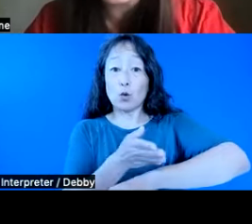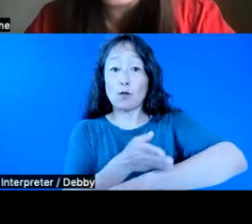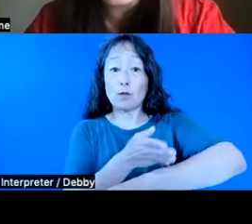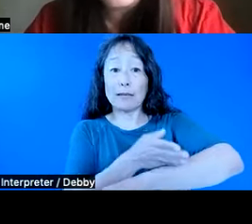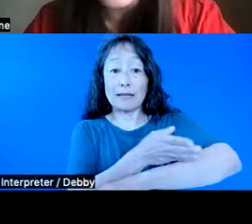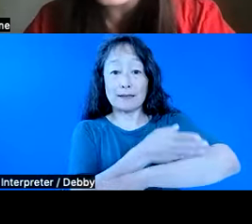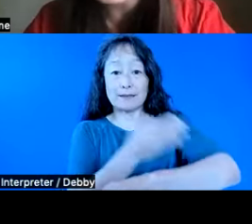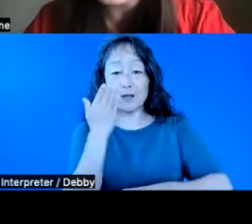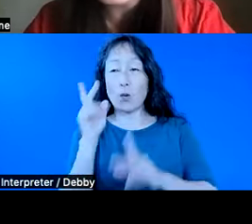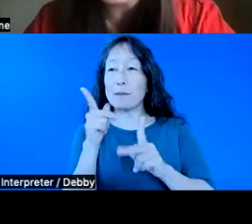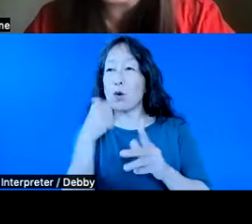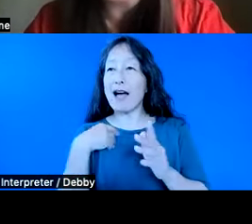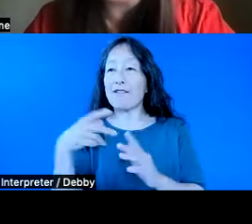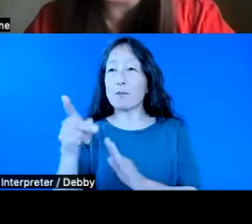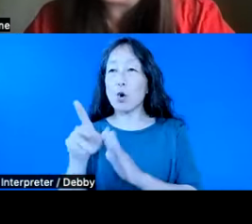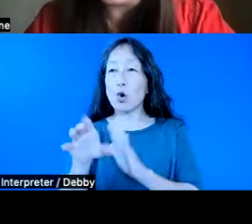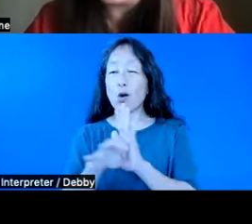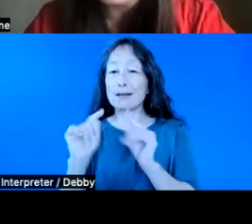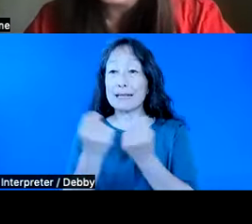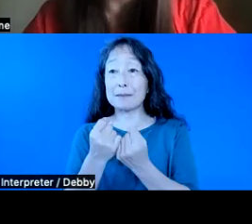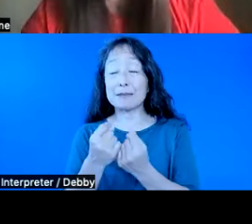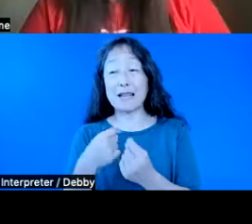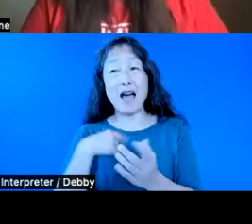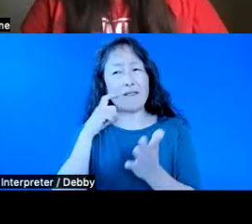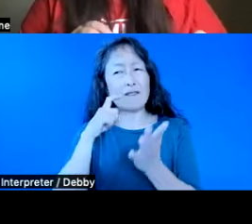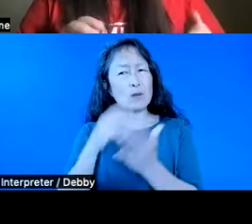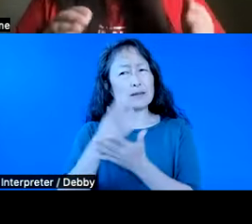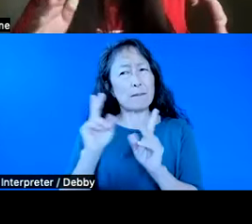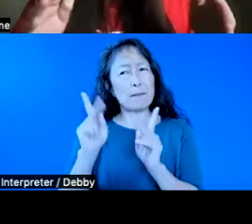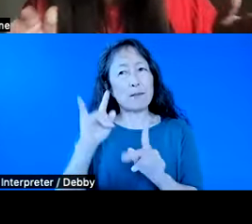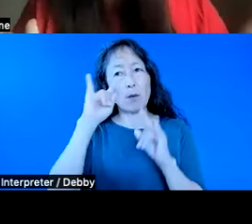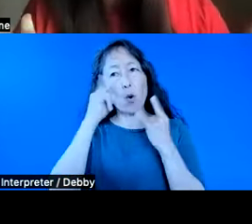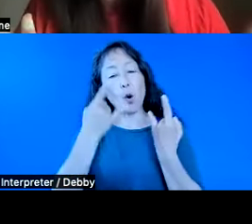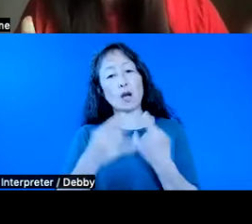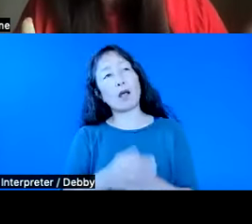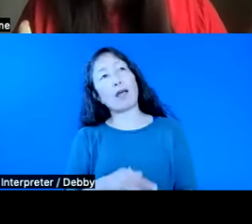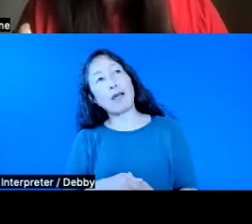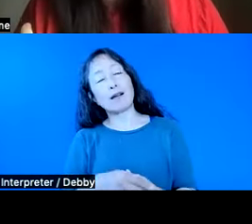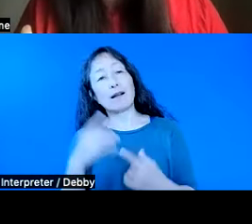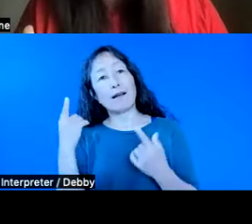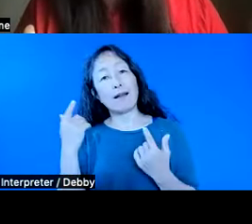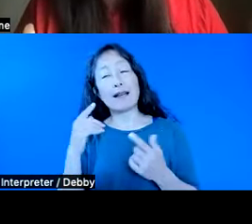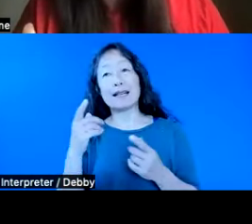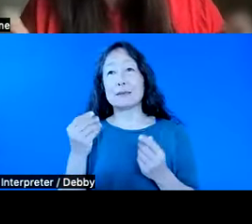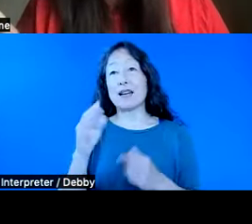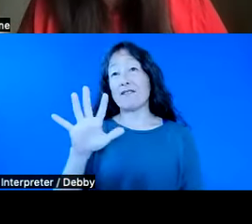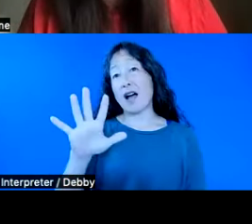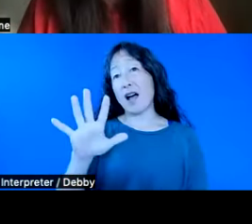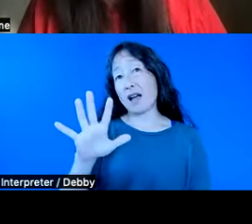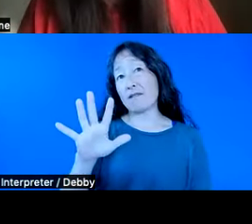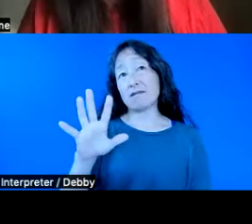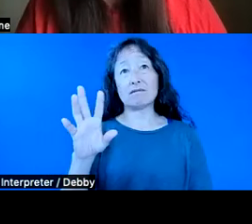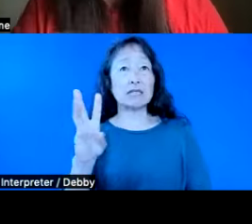protocol teams, I've been seeing people get very bored. They would spend 5, 6, 7, 8 years writing